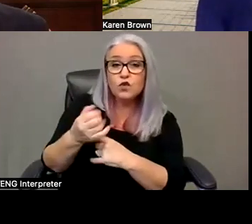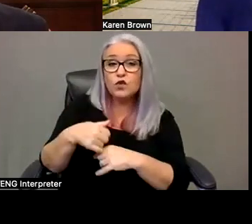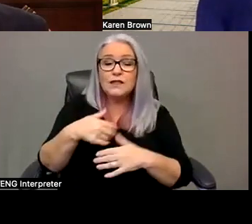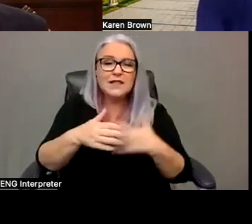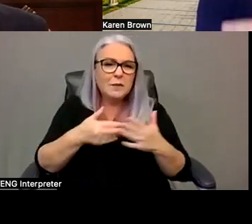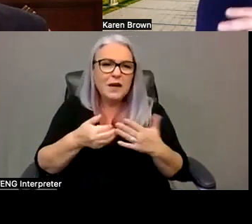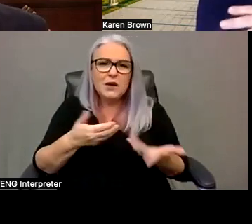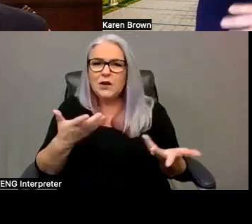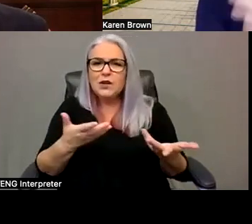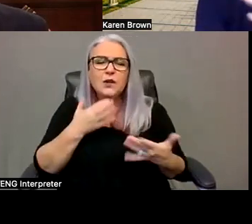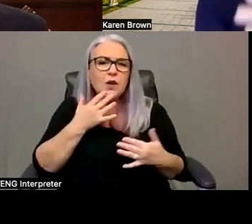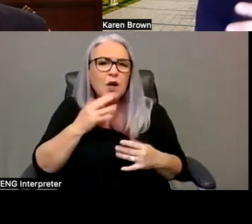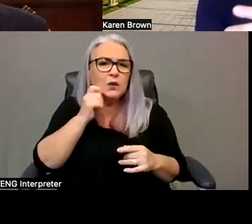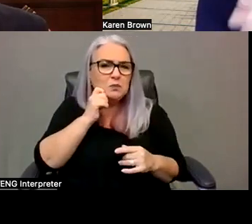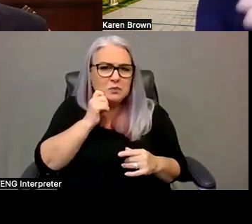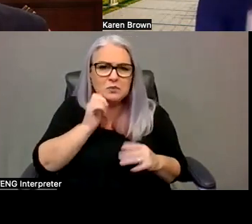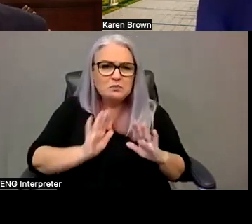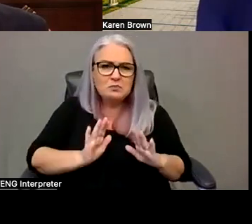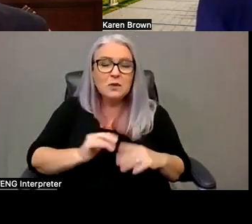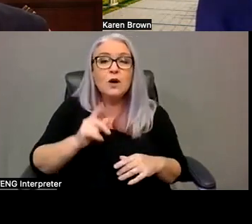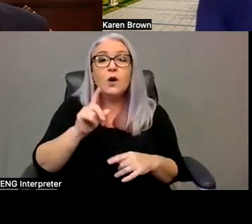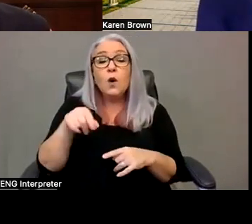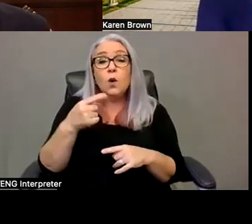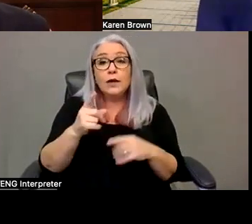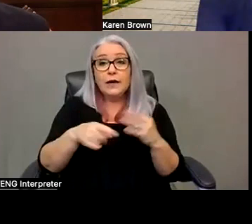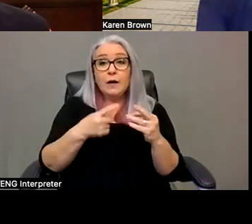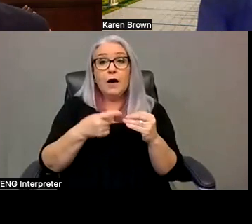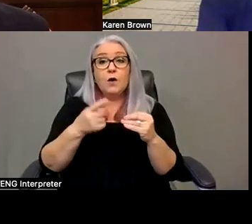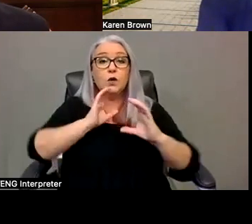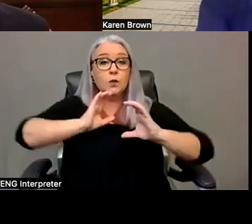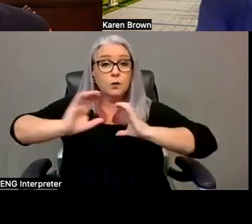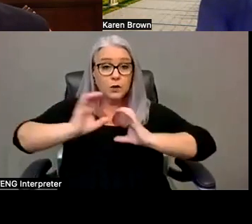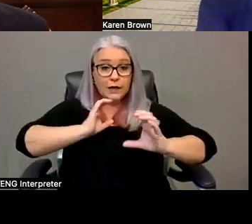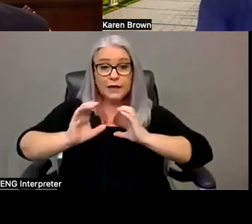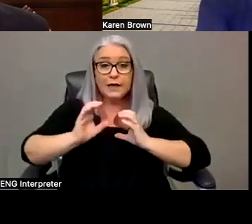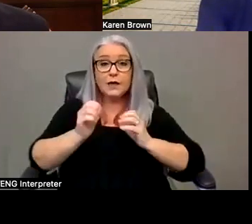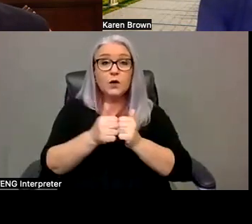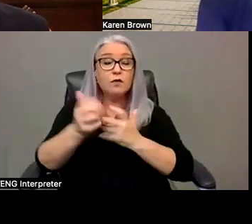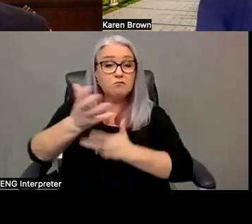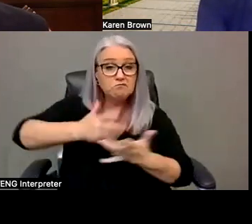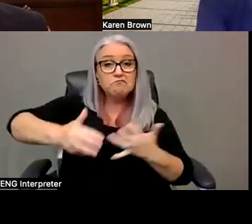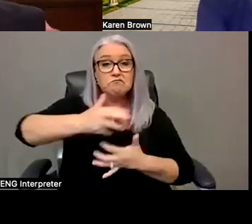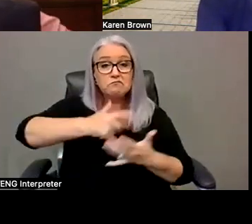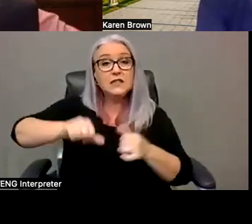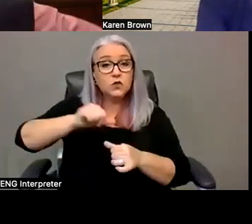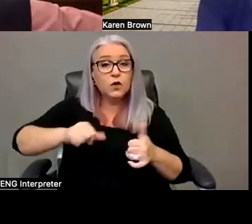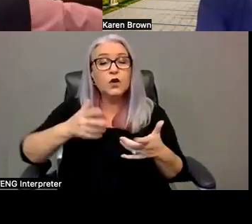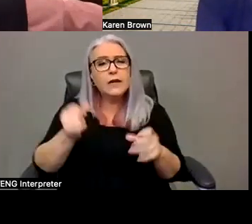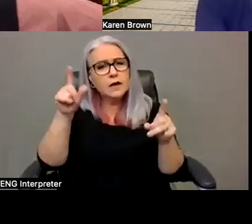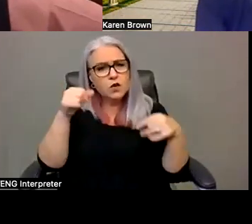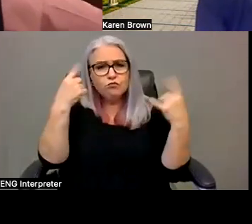they are. It's about being able to communicate with one another and understanding